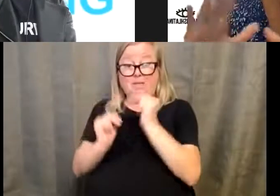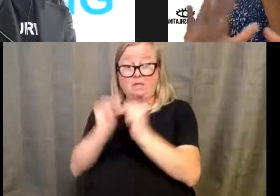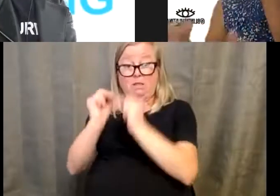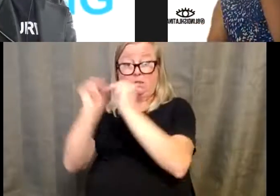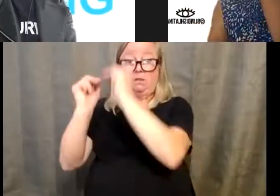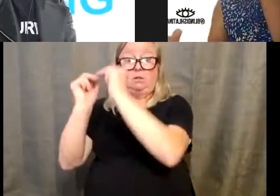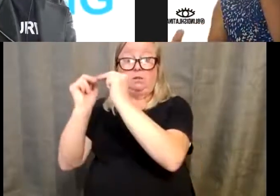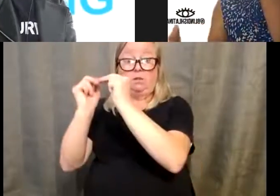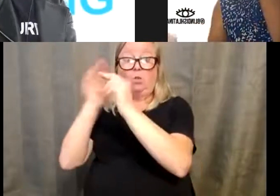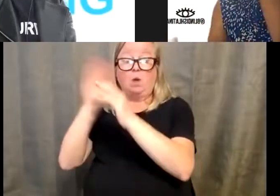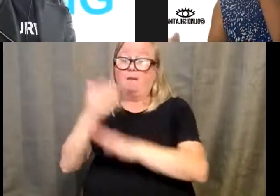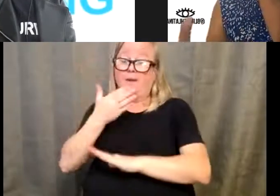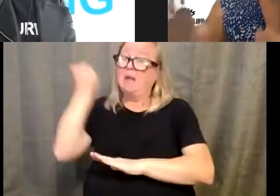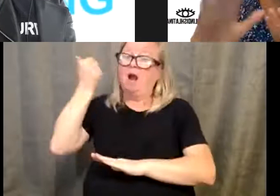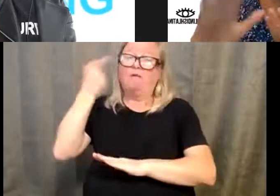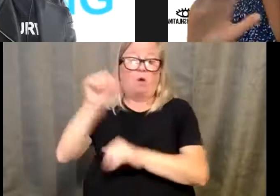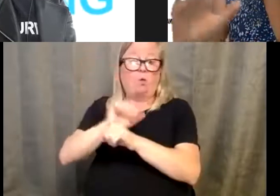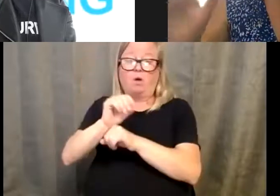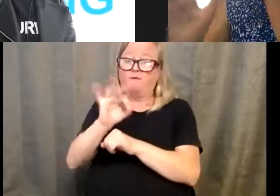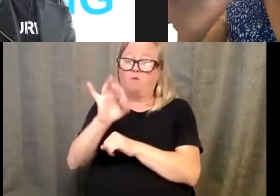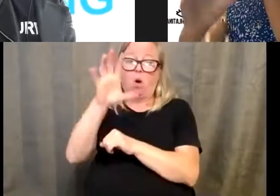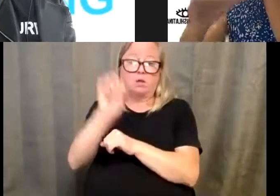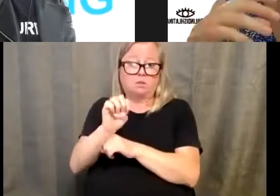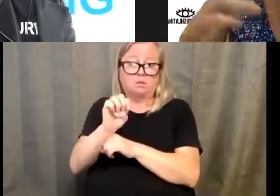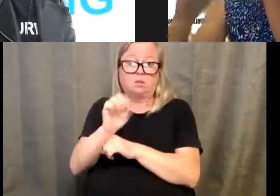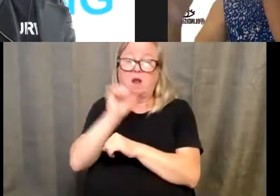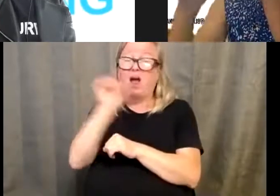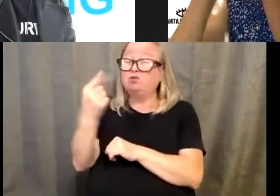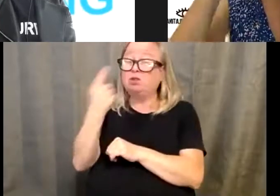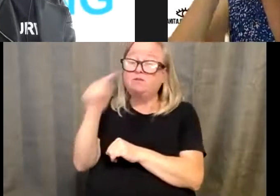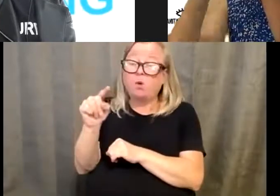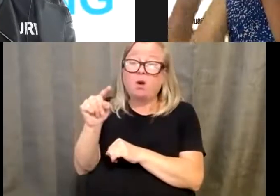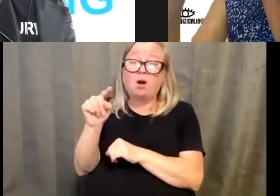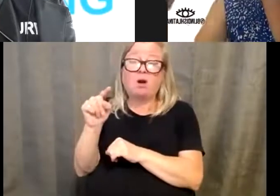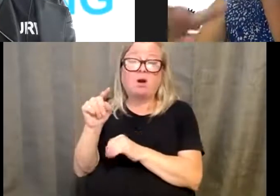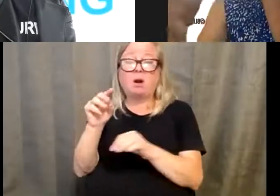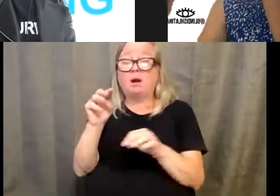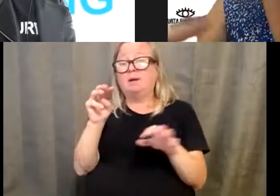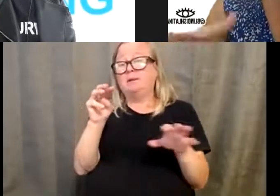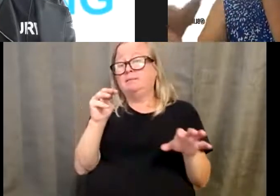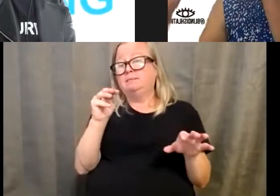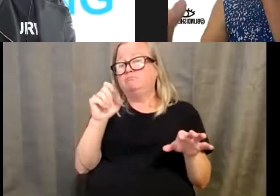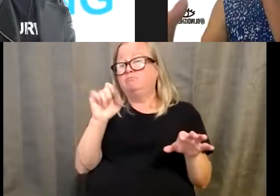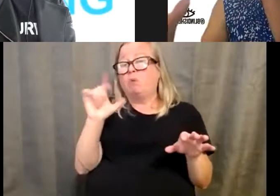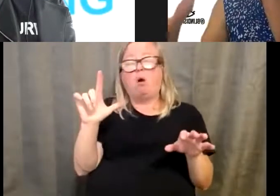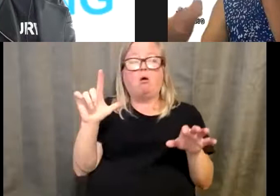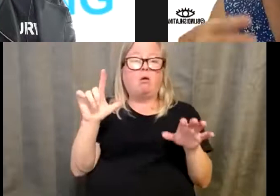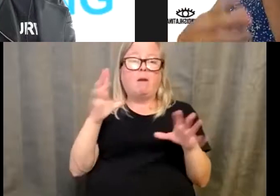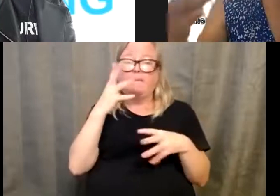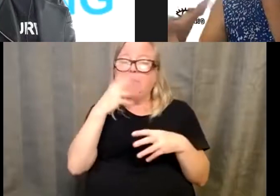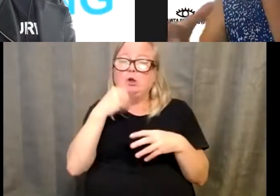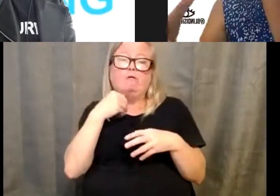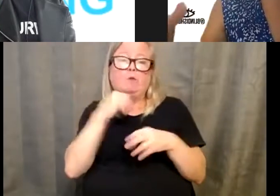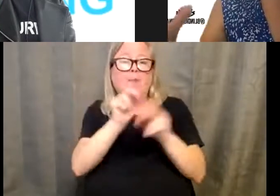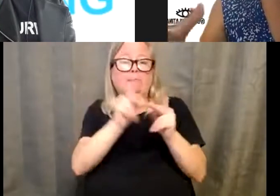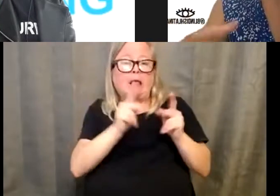it will be for the workforce. Not just for a moral, beautiful workplace that's inclusive. It's